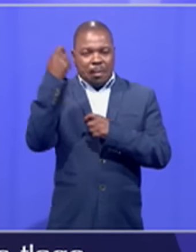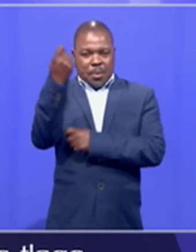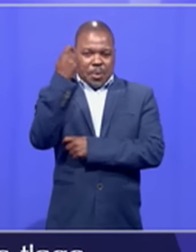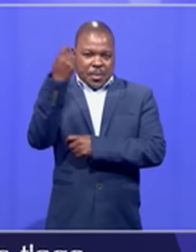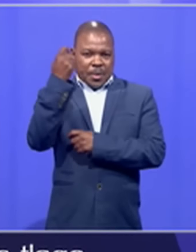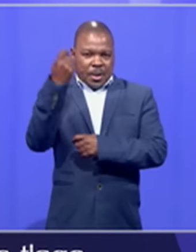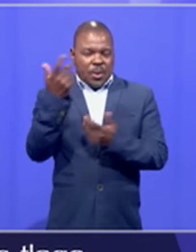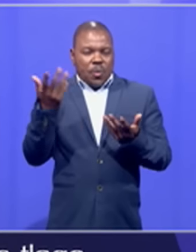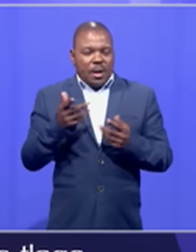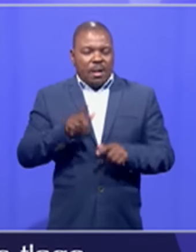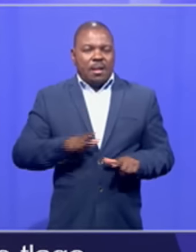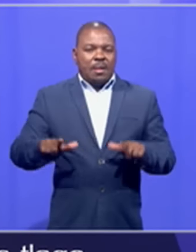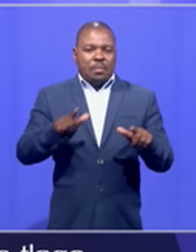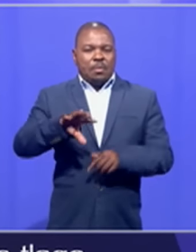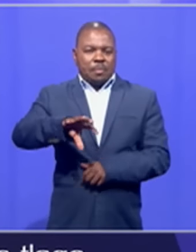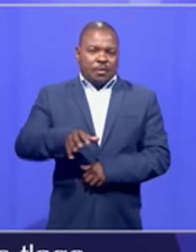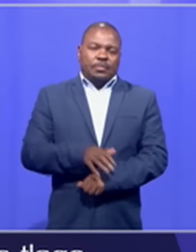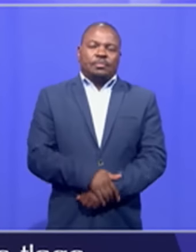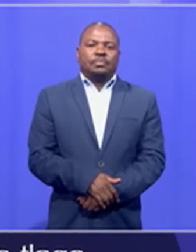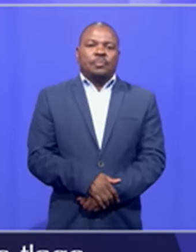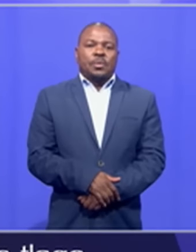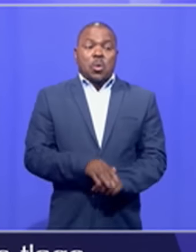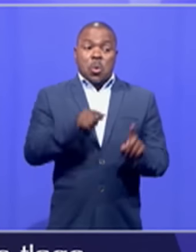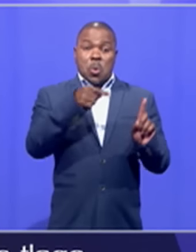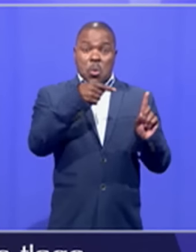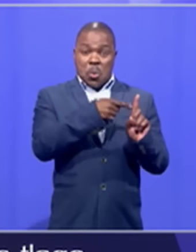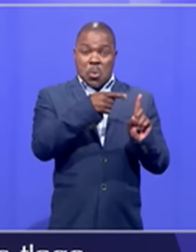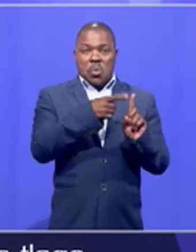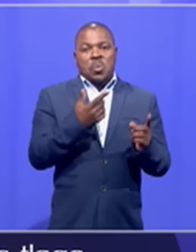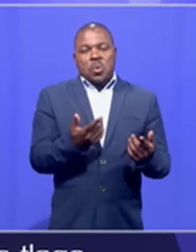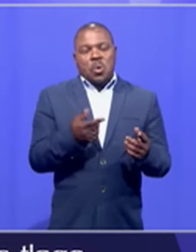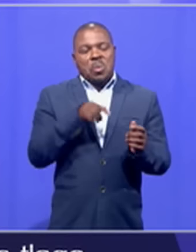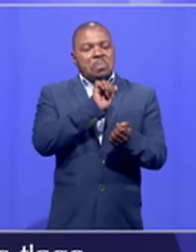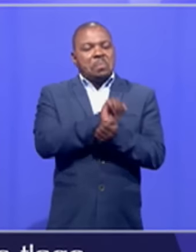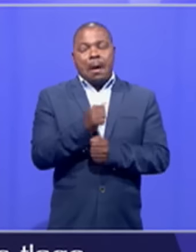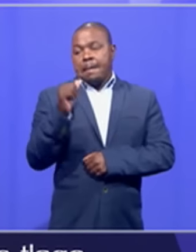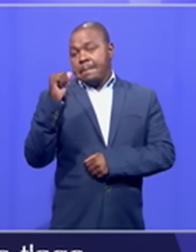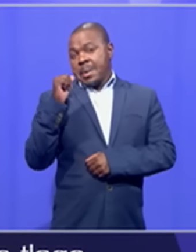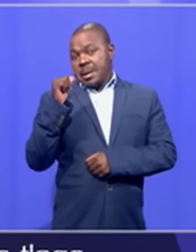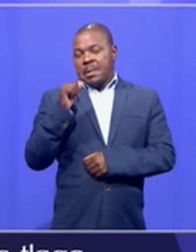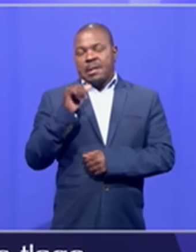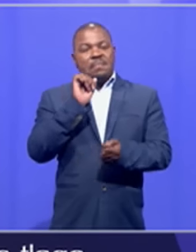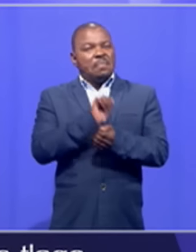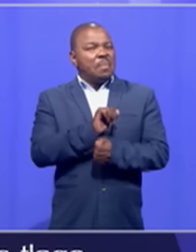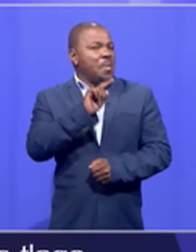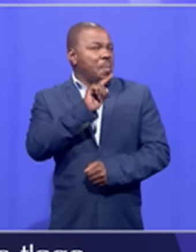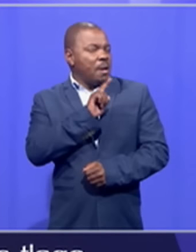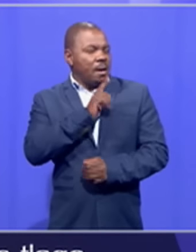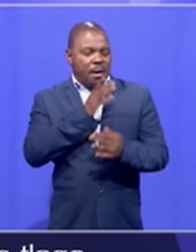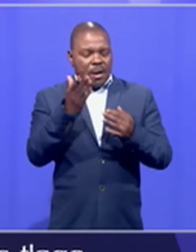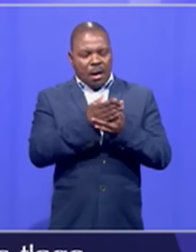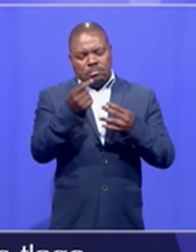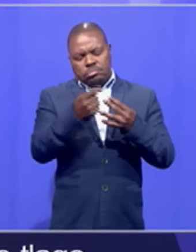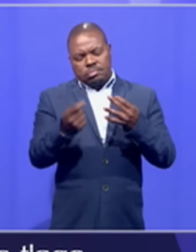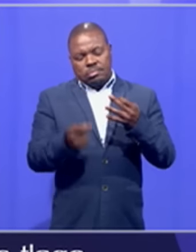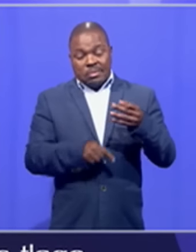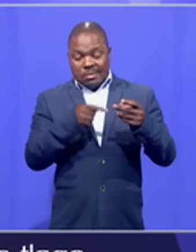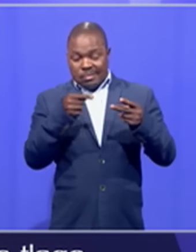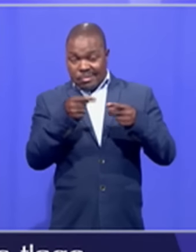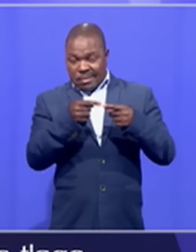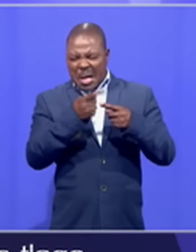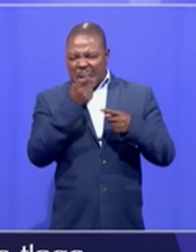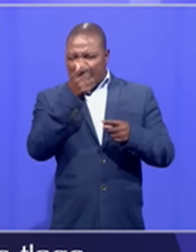Polokwane provinceng ya Limpopo. Shebe Mabena yo a swerego maabane o lebane le ditatofatšo tše mmala go akaretša maiteko